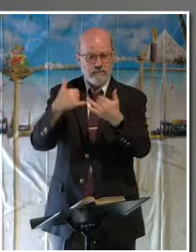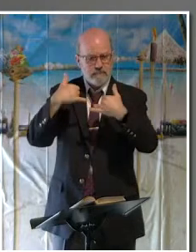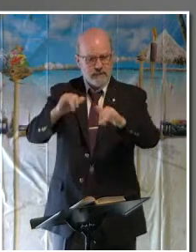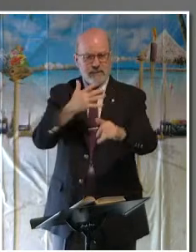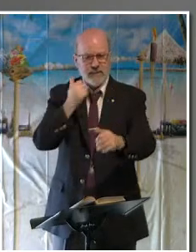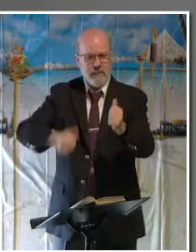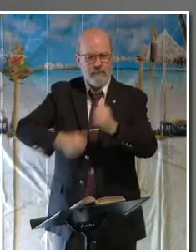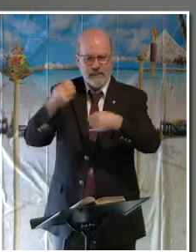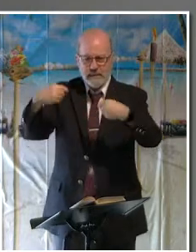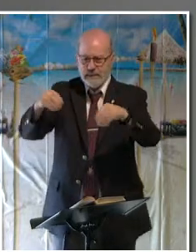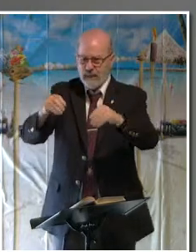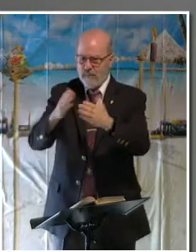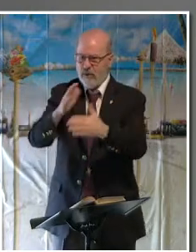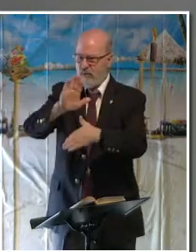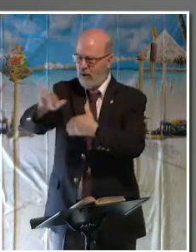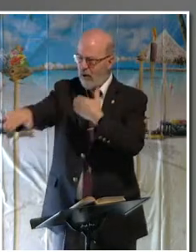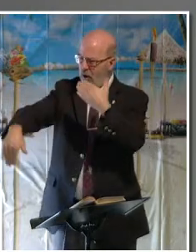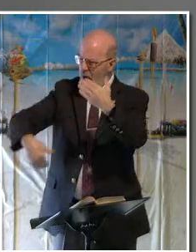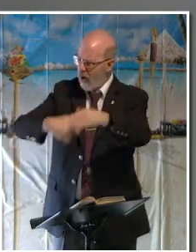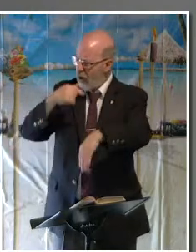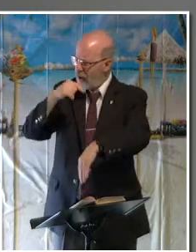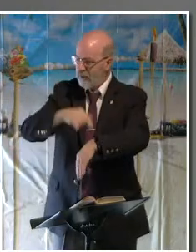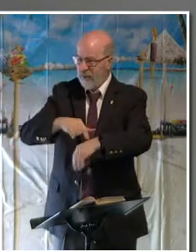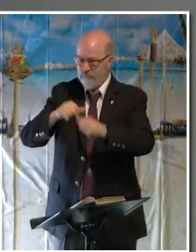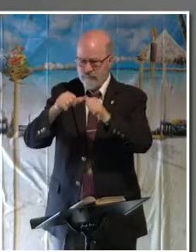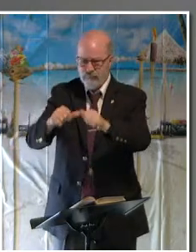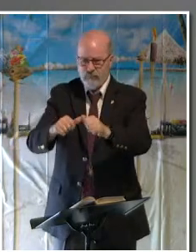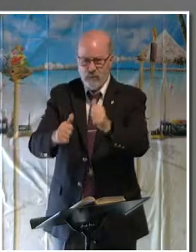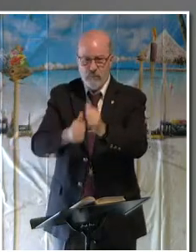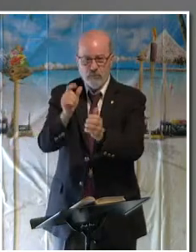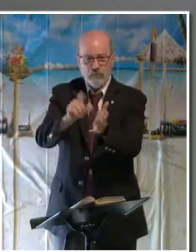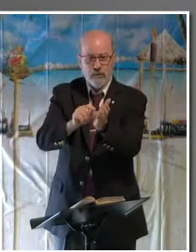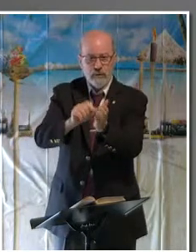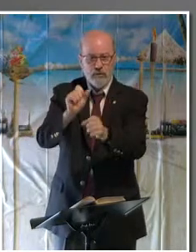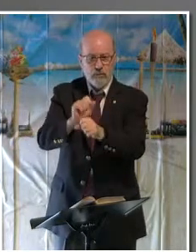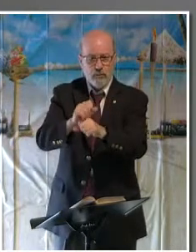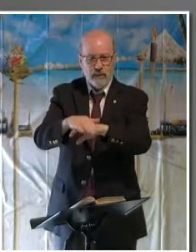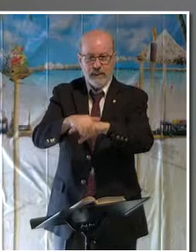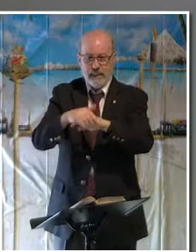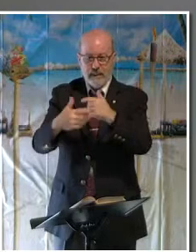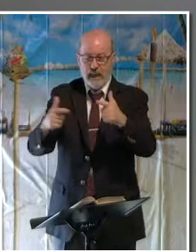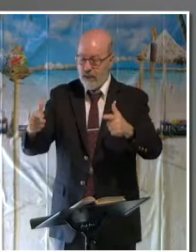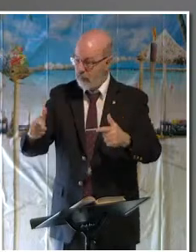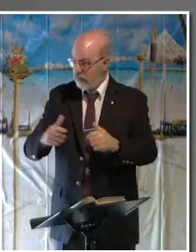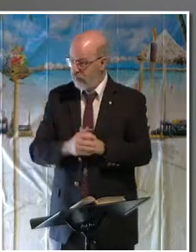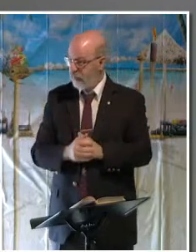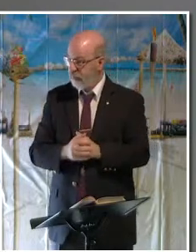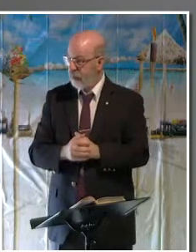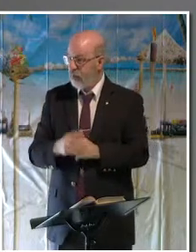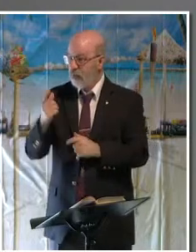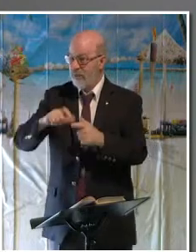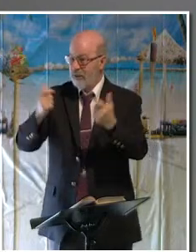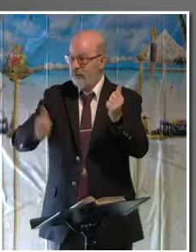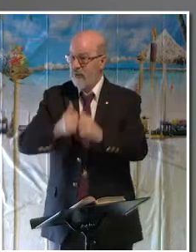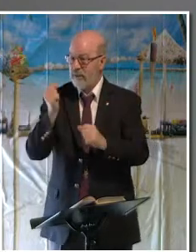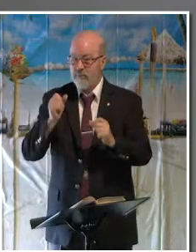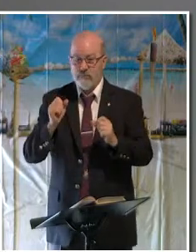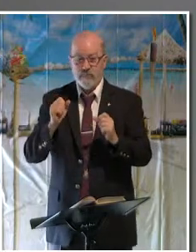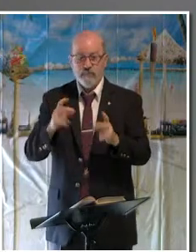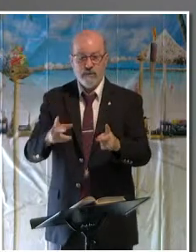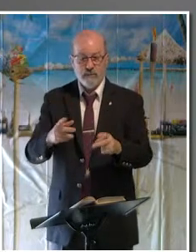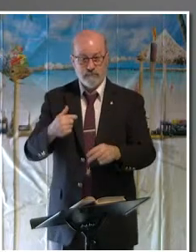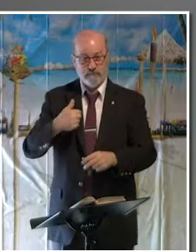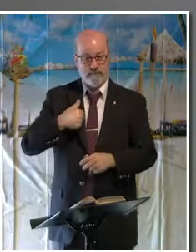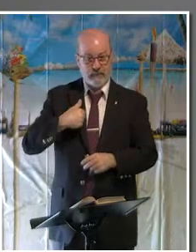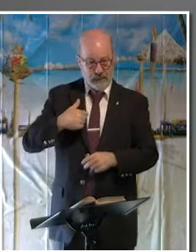the best-selling book of all times and remains the most printed work in the English language. One of the greatest privileges that